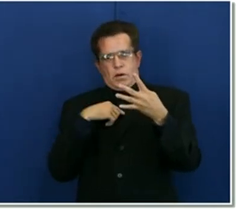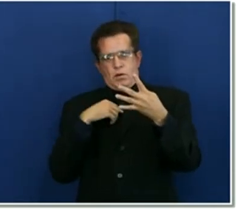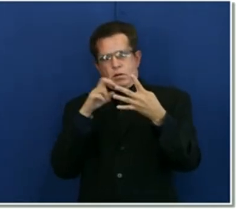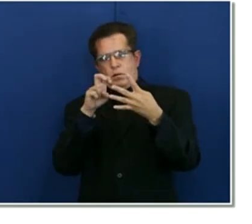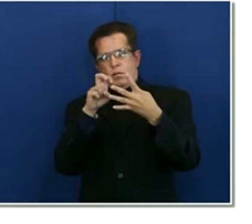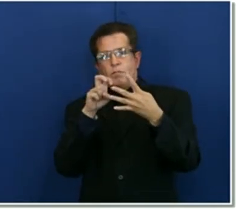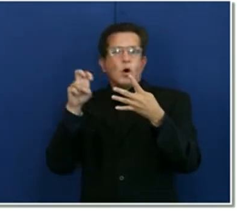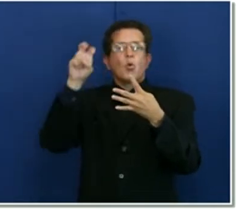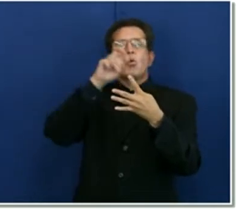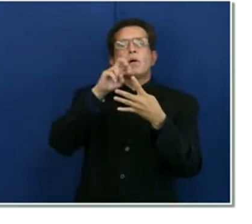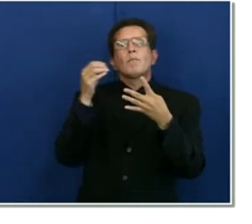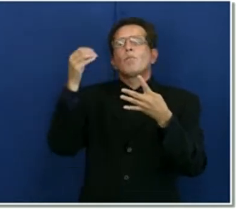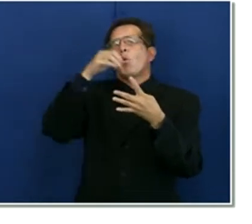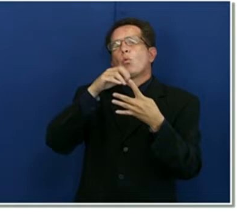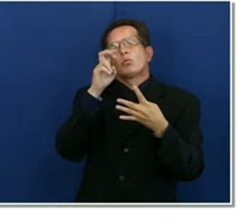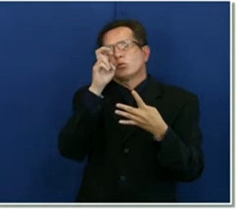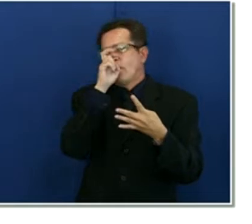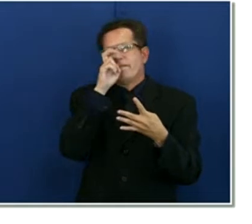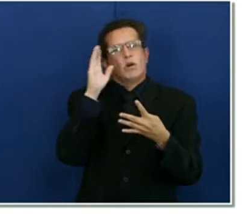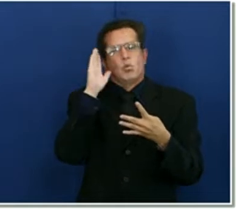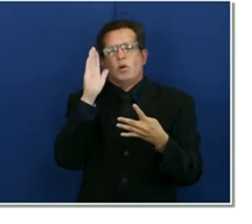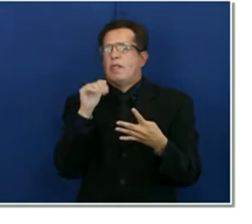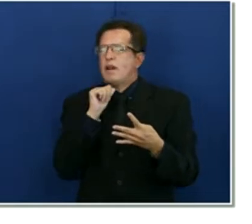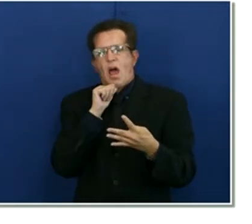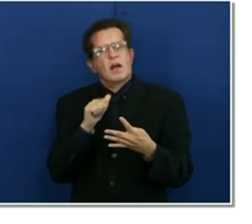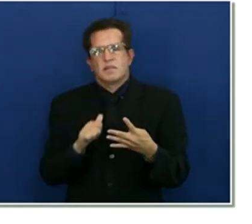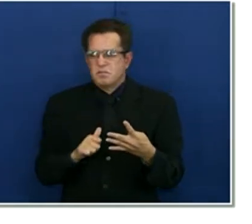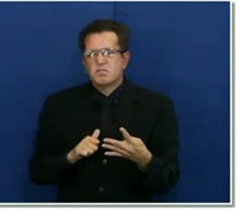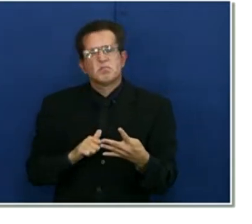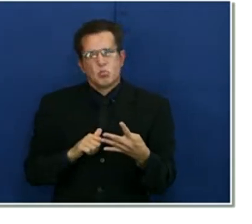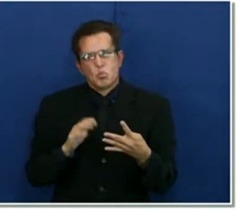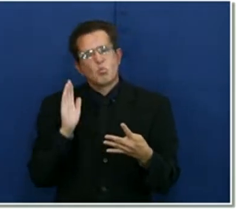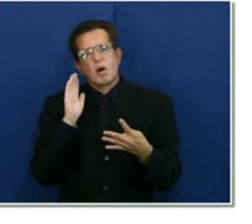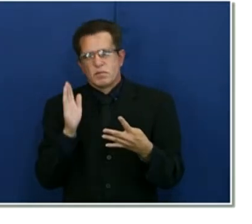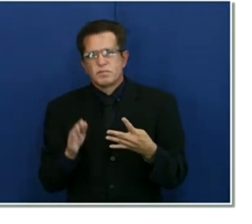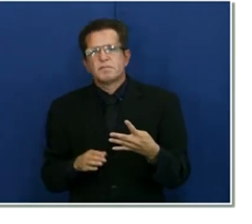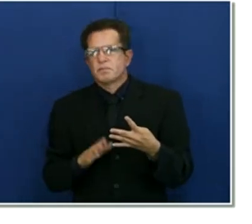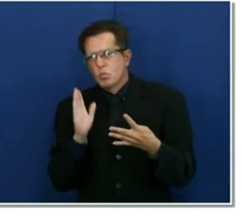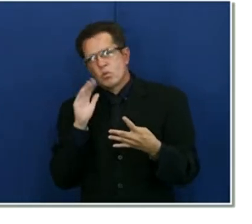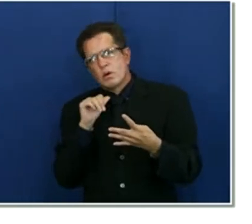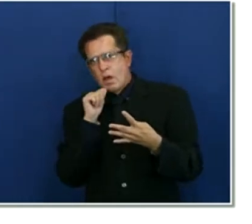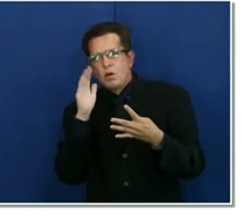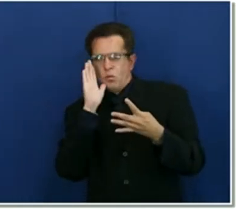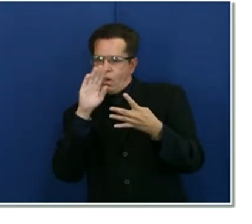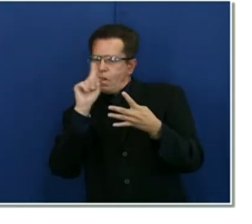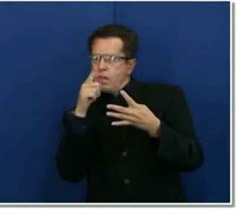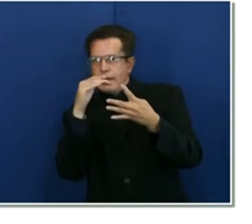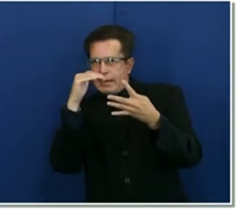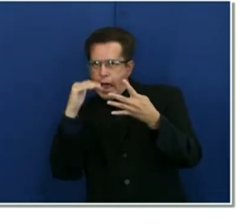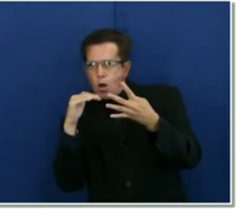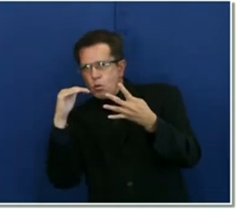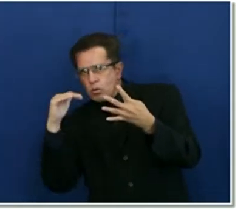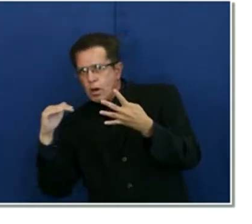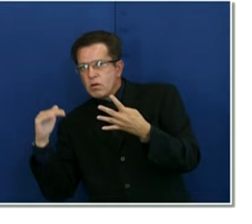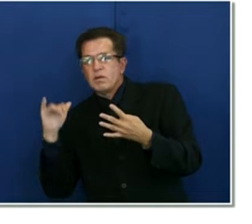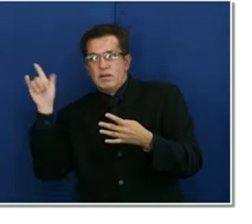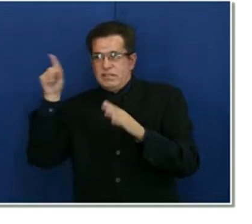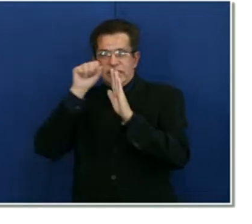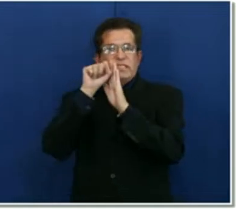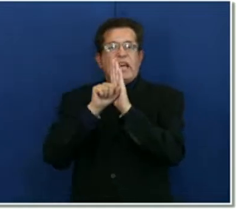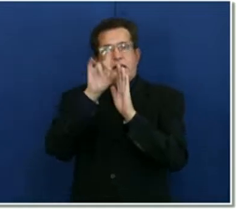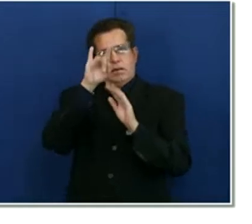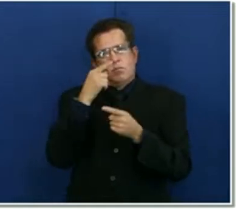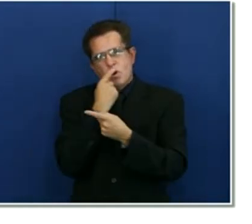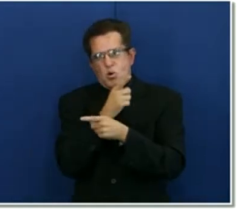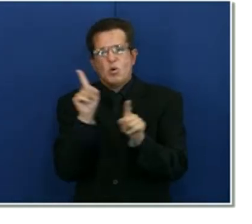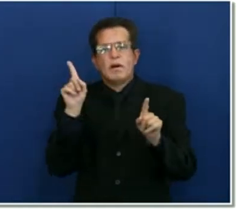more restrictive tier. Again, as mentioned earlier, this week the state released the health equity metric